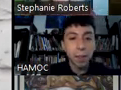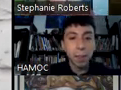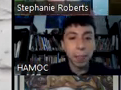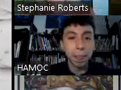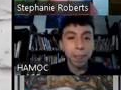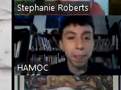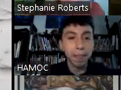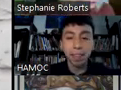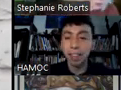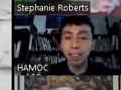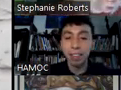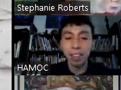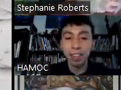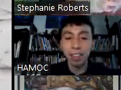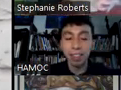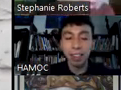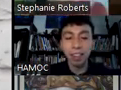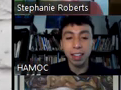Mia is with us.